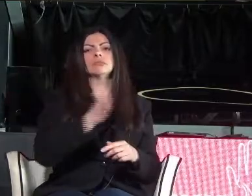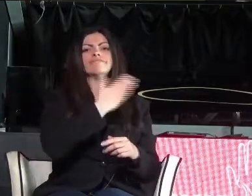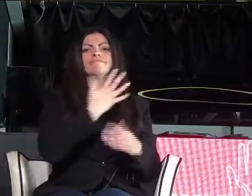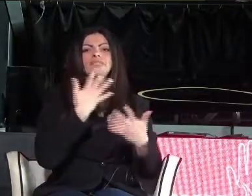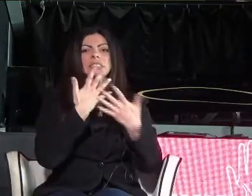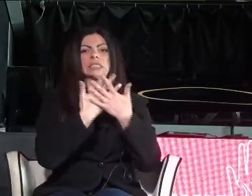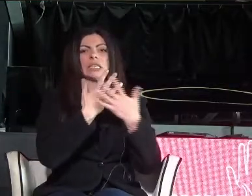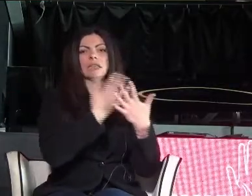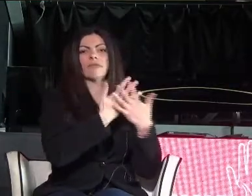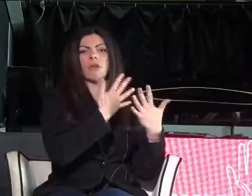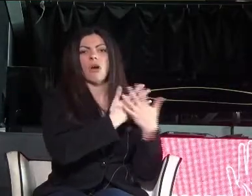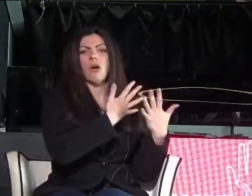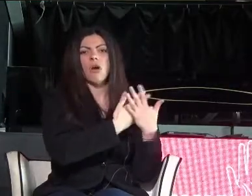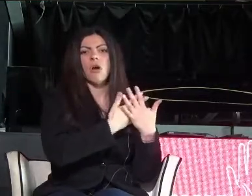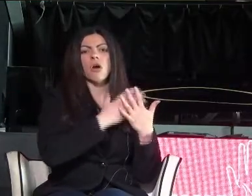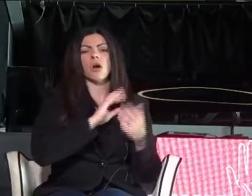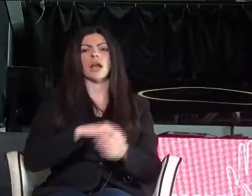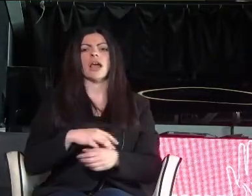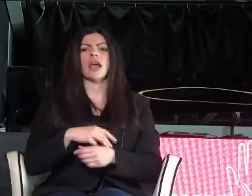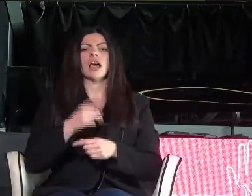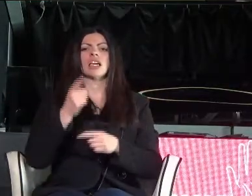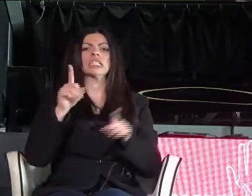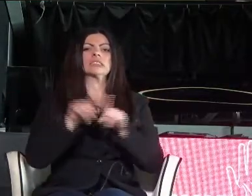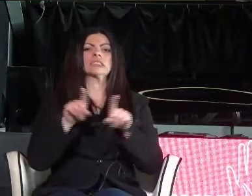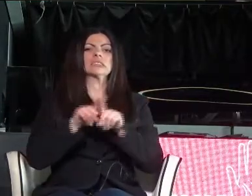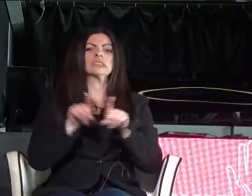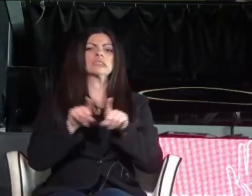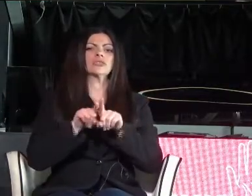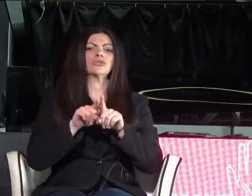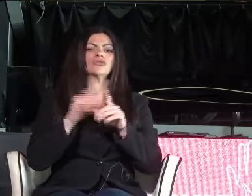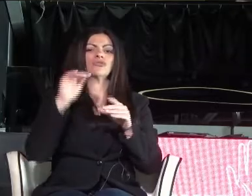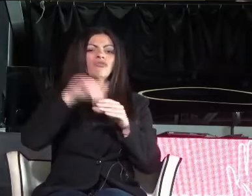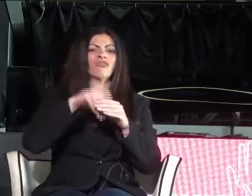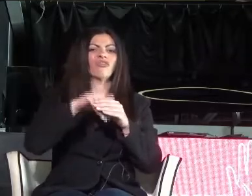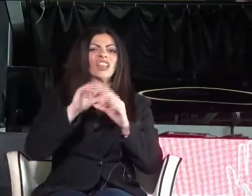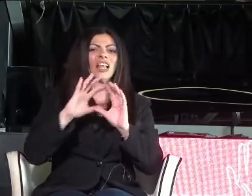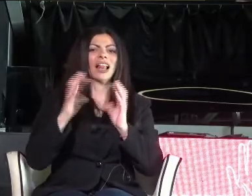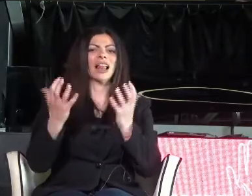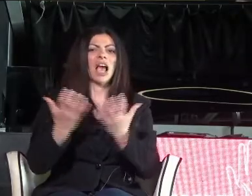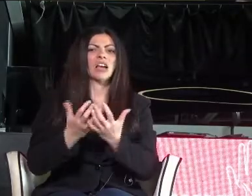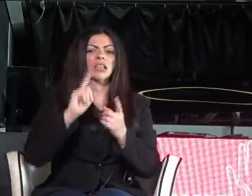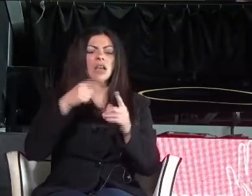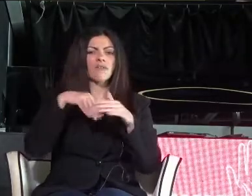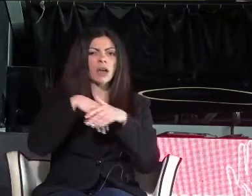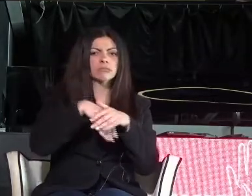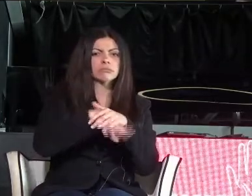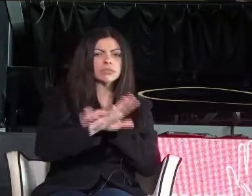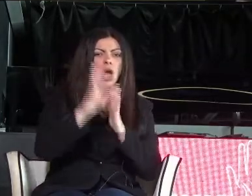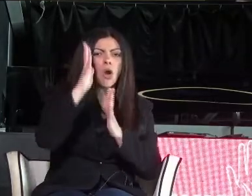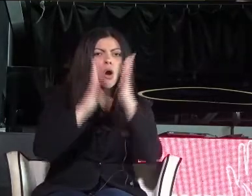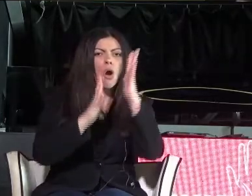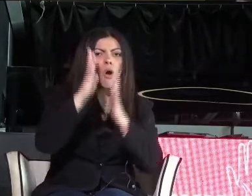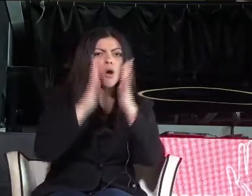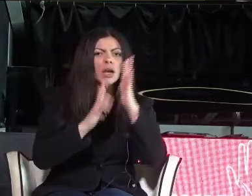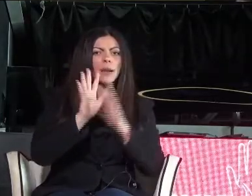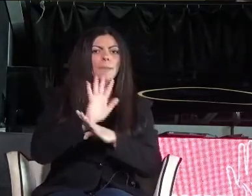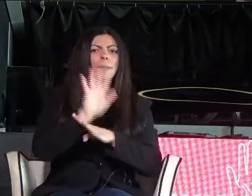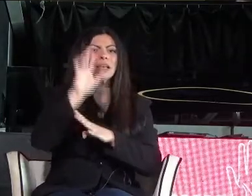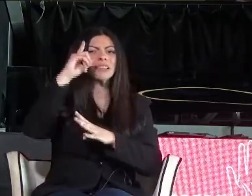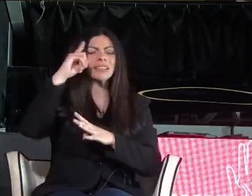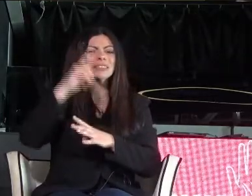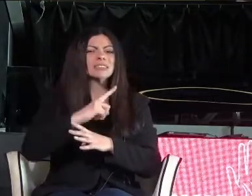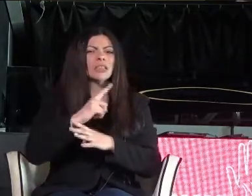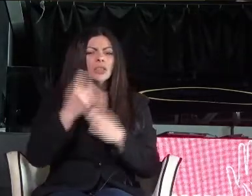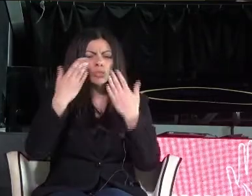nylon, 15 days and 15 nights under the trees. A sense of disillusionment, loneliness, grief, incipient insanity,